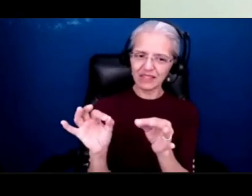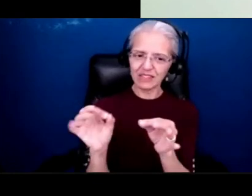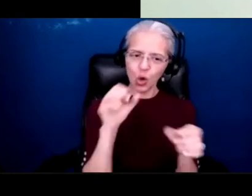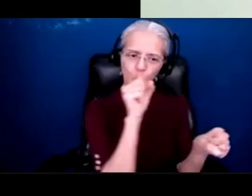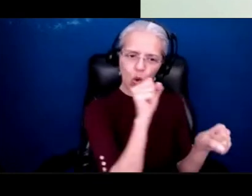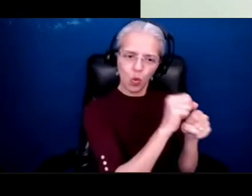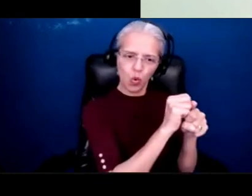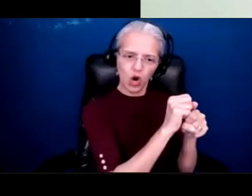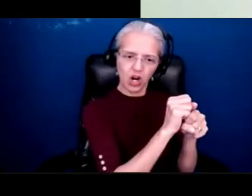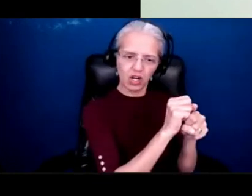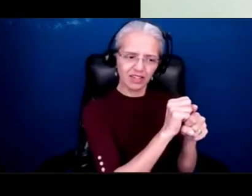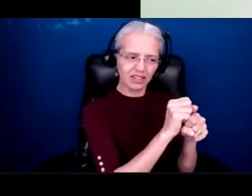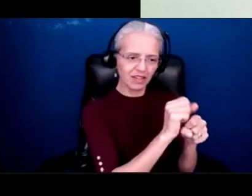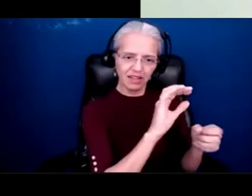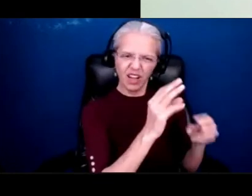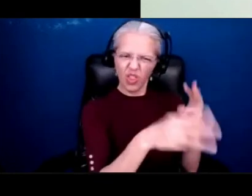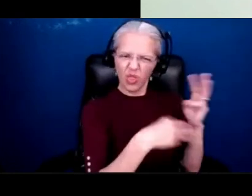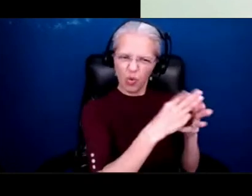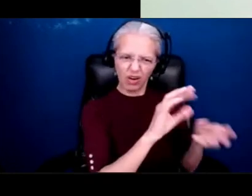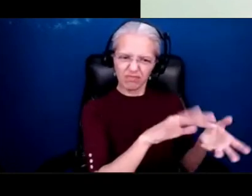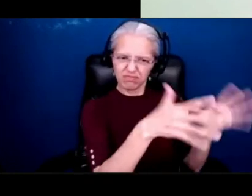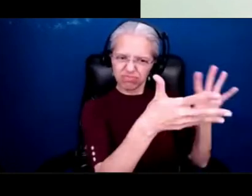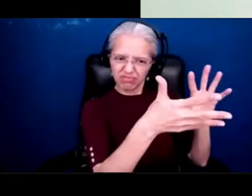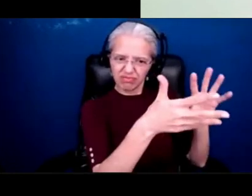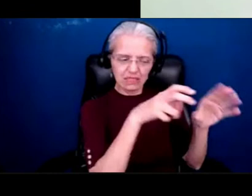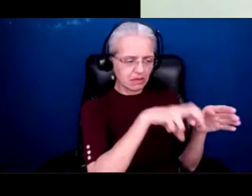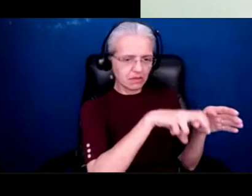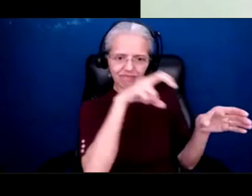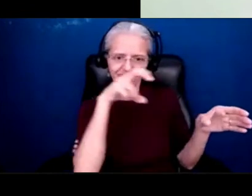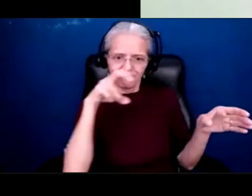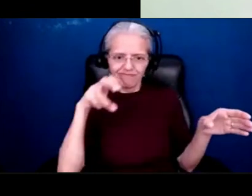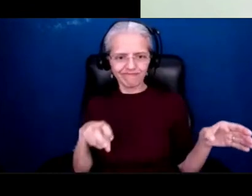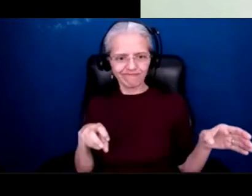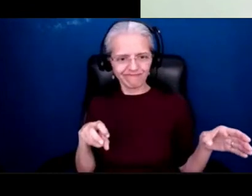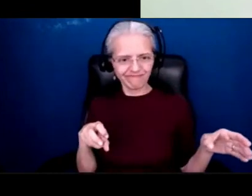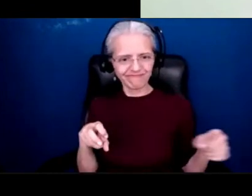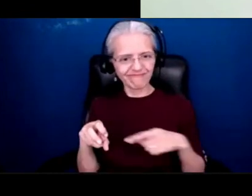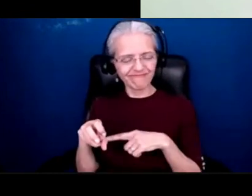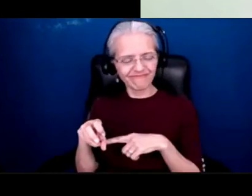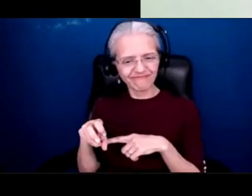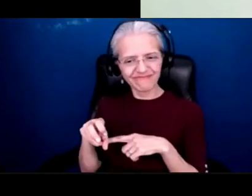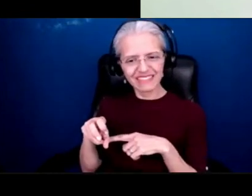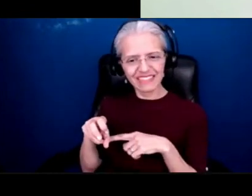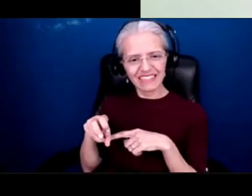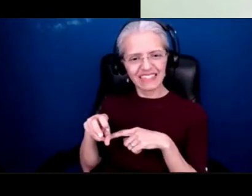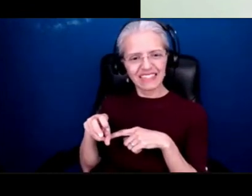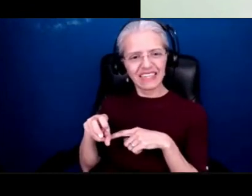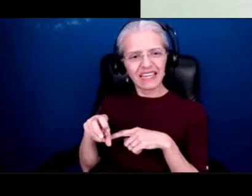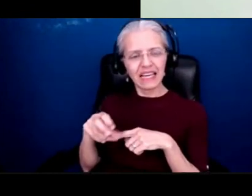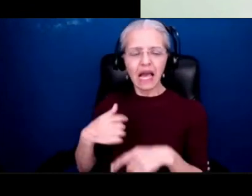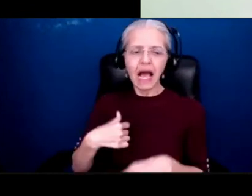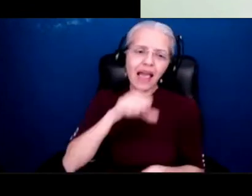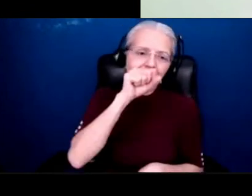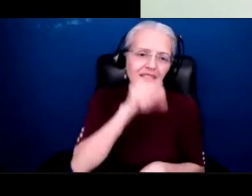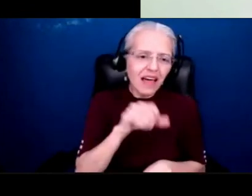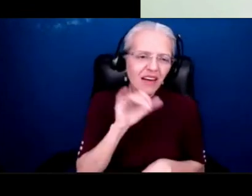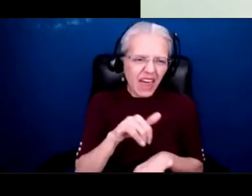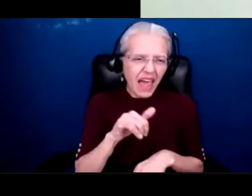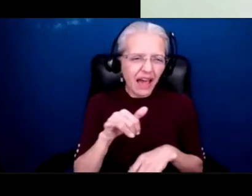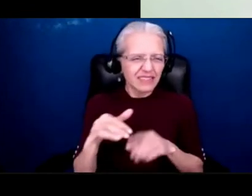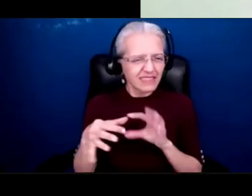the current state of the world or the current state of our environment and be able to, and I love that about